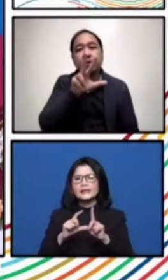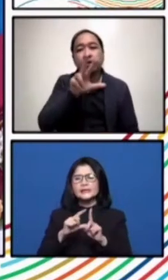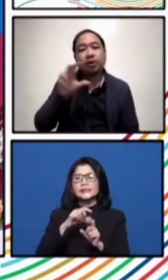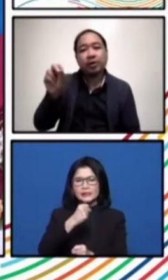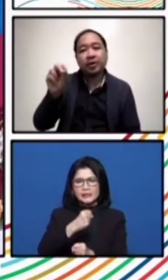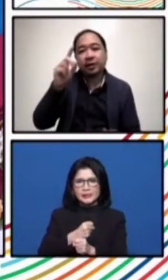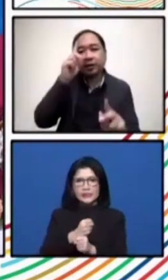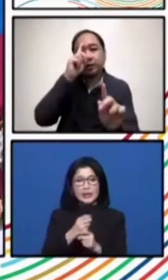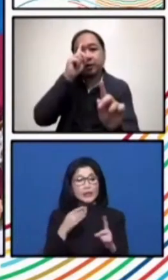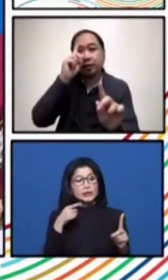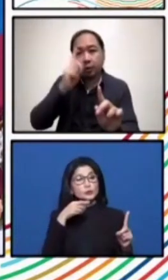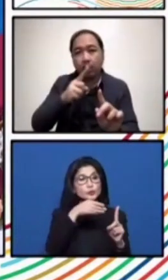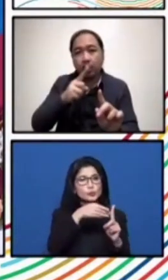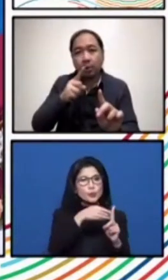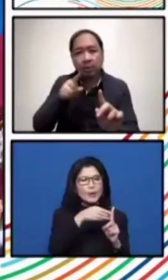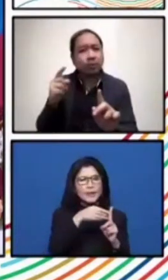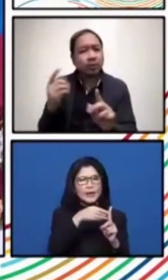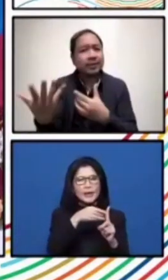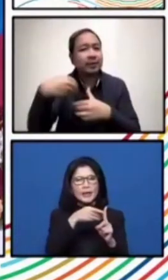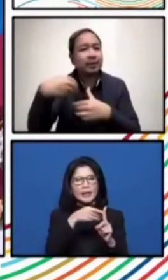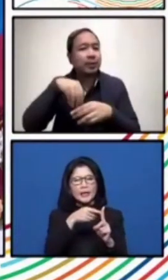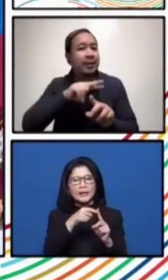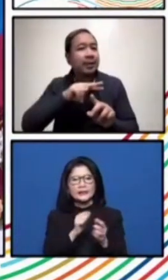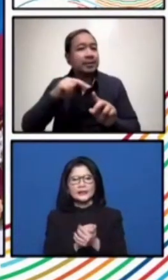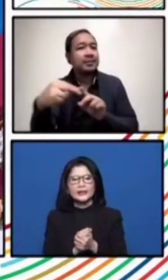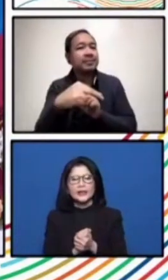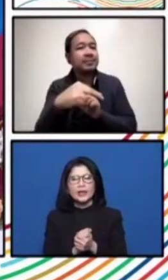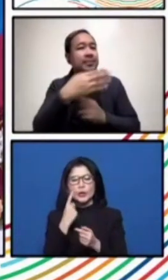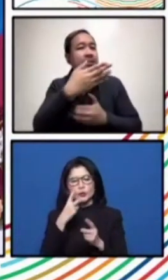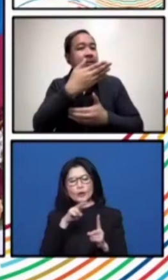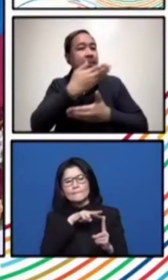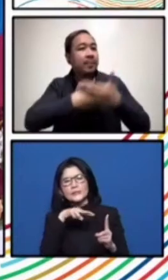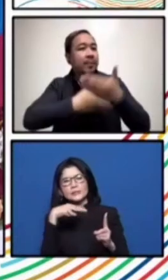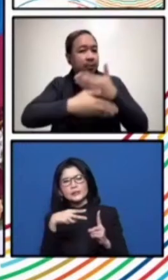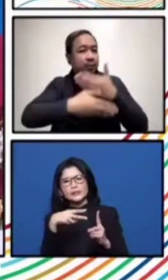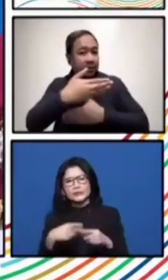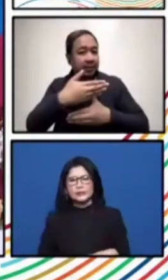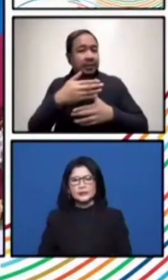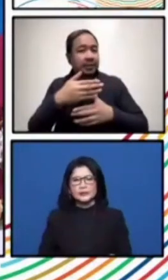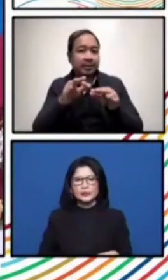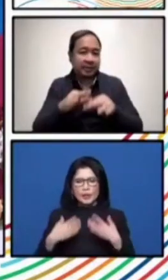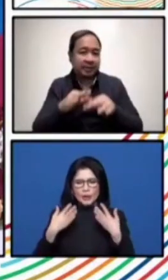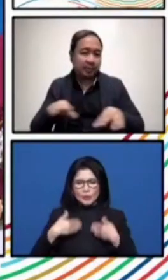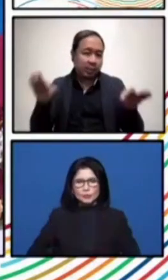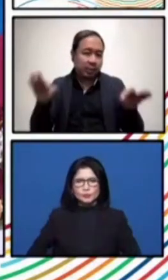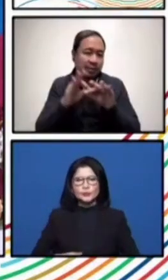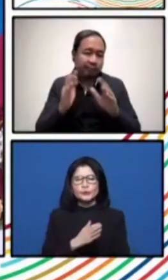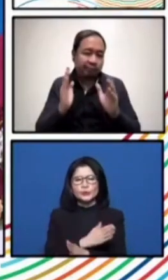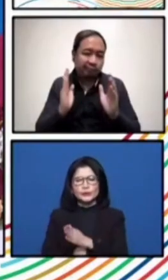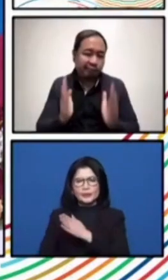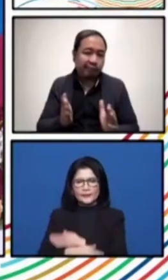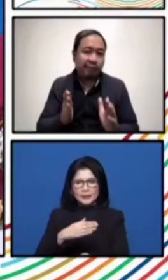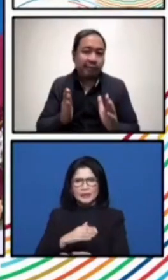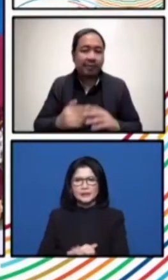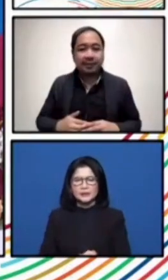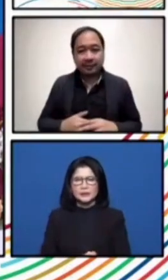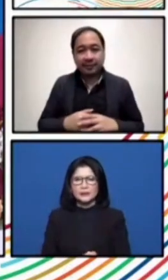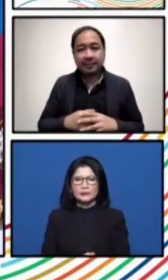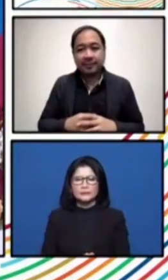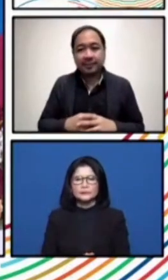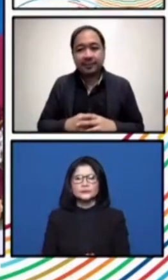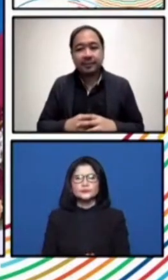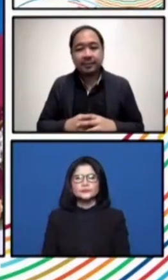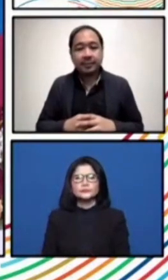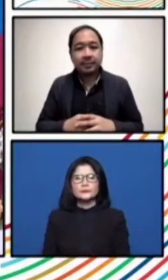a disability perspective are important one to pay attention to using